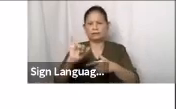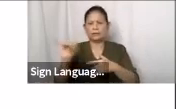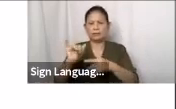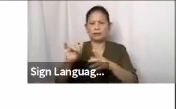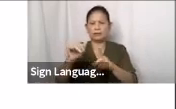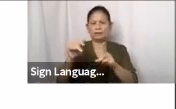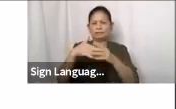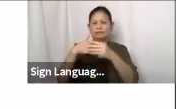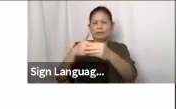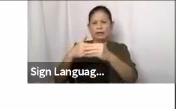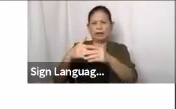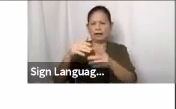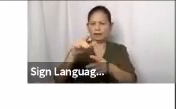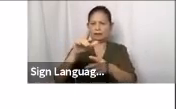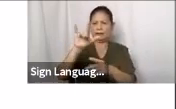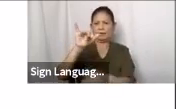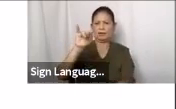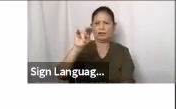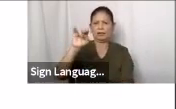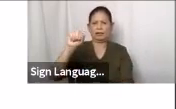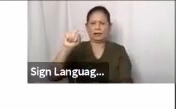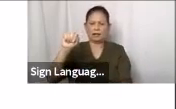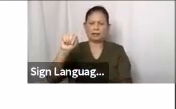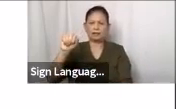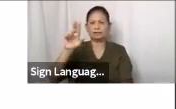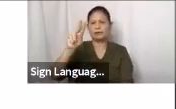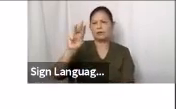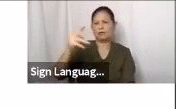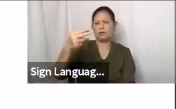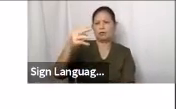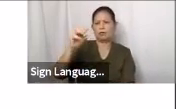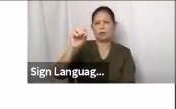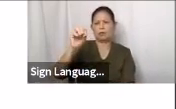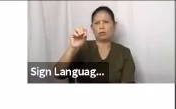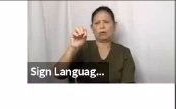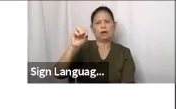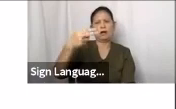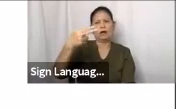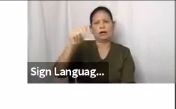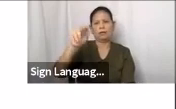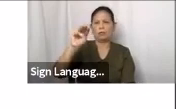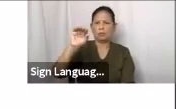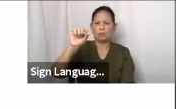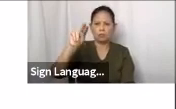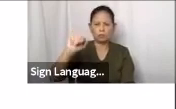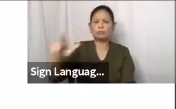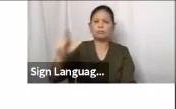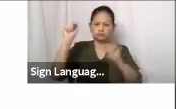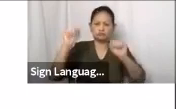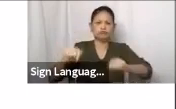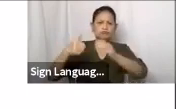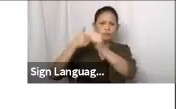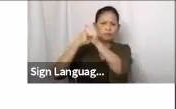guideline, hormonal guidelines, which can be followed. Secondly, we are making